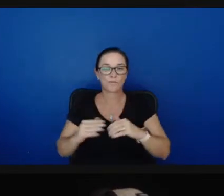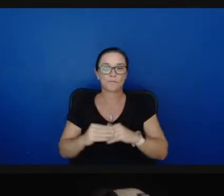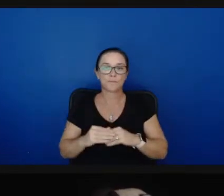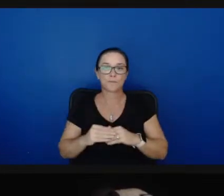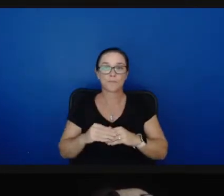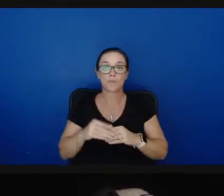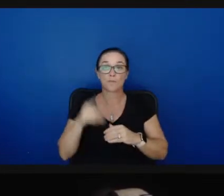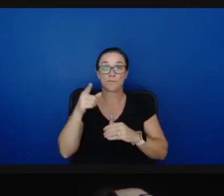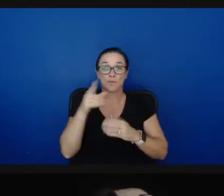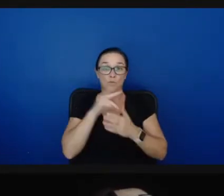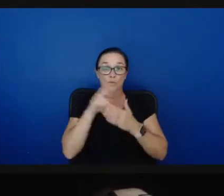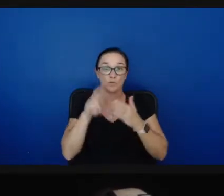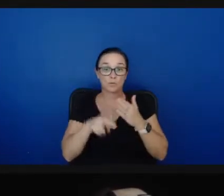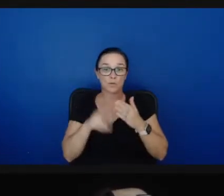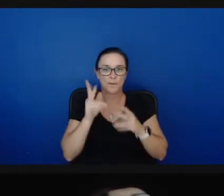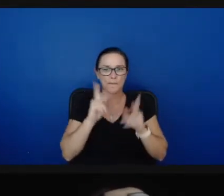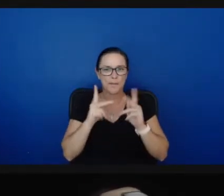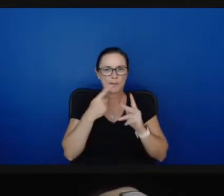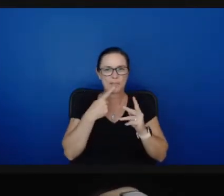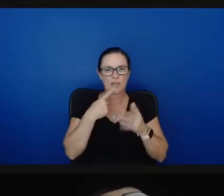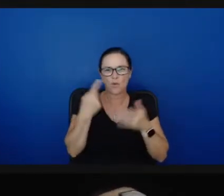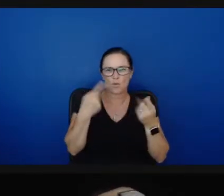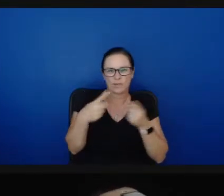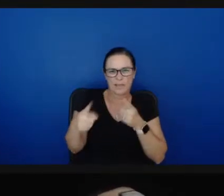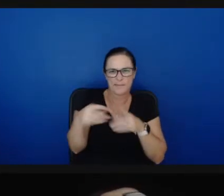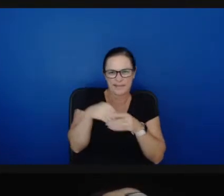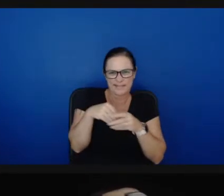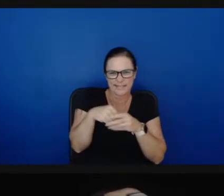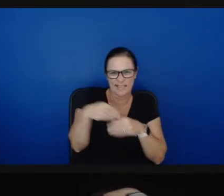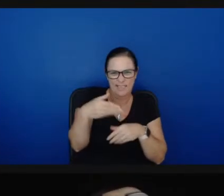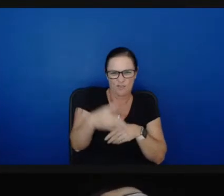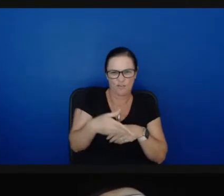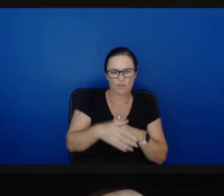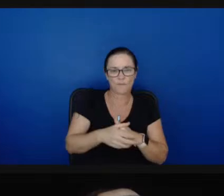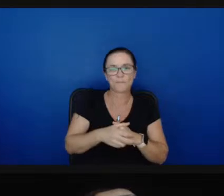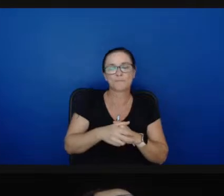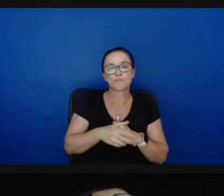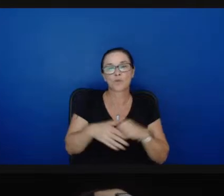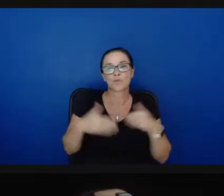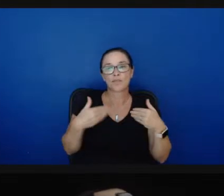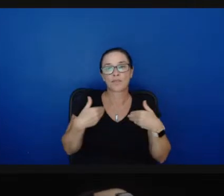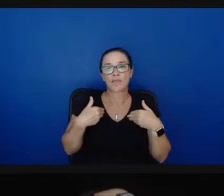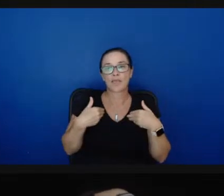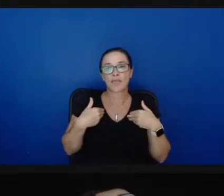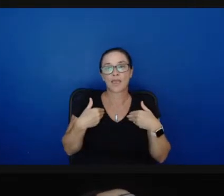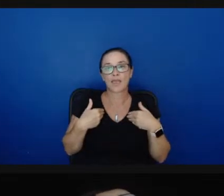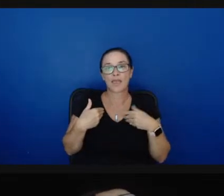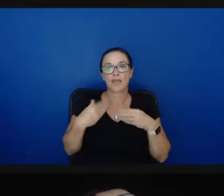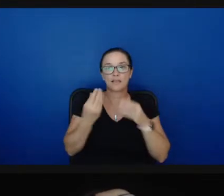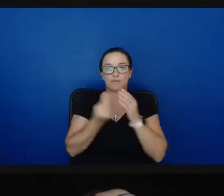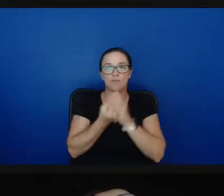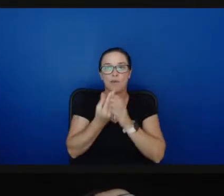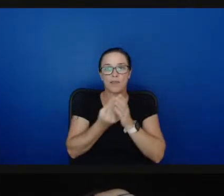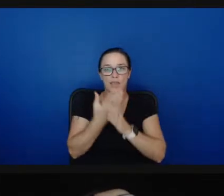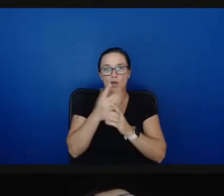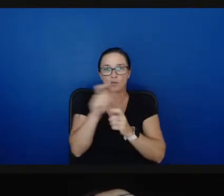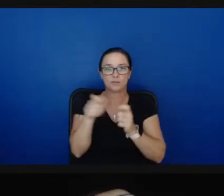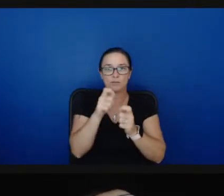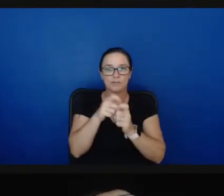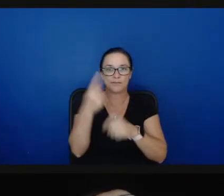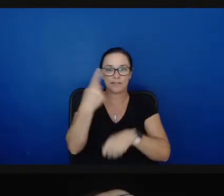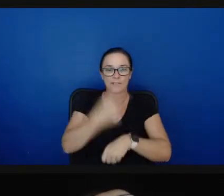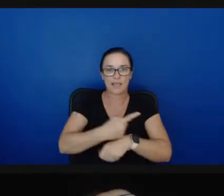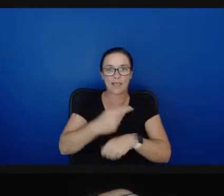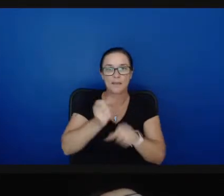that, right? People have often asked, like, what's really happening in there? So they had a breakout on a particular day that made a new